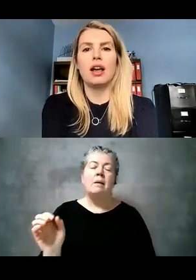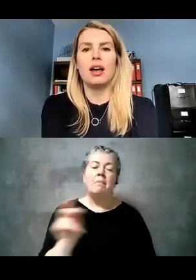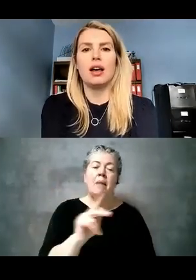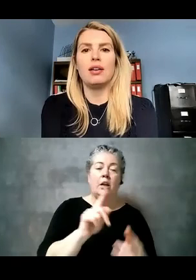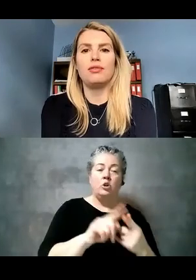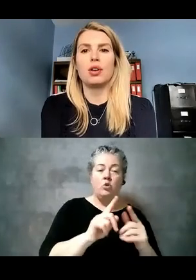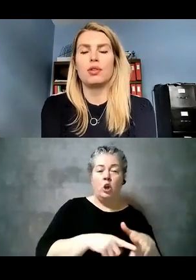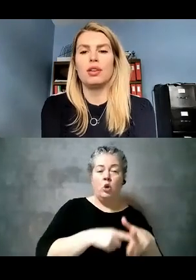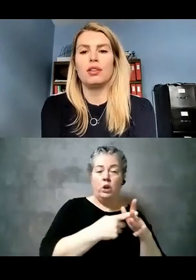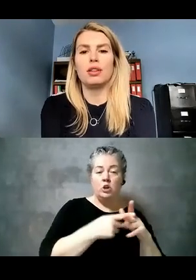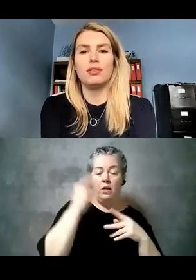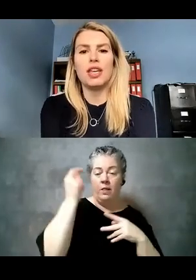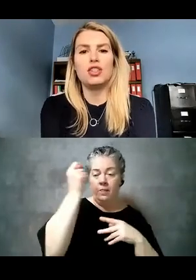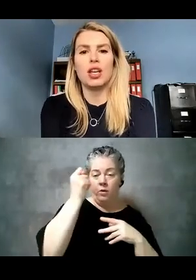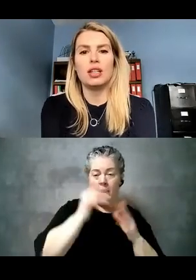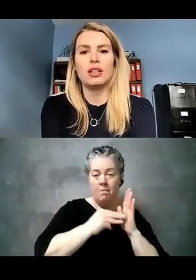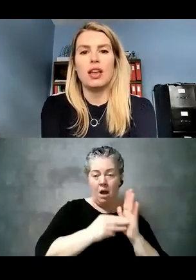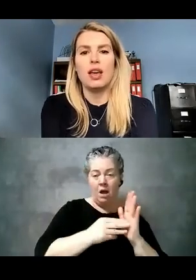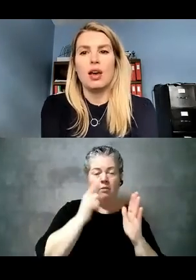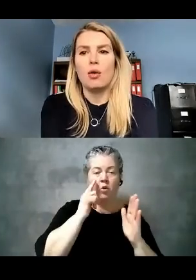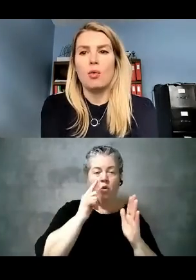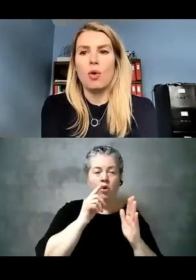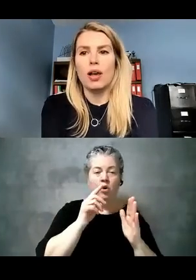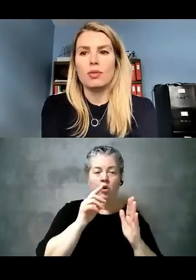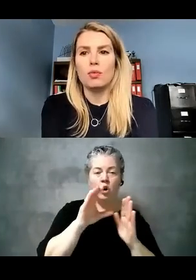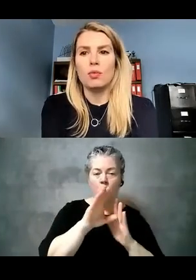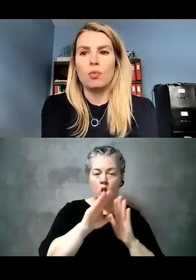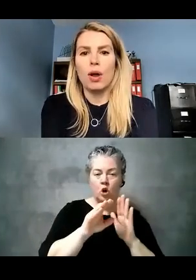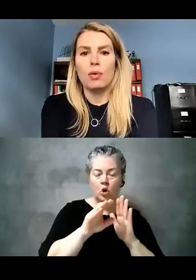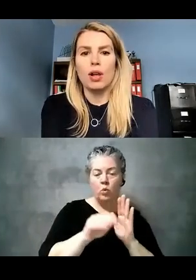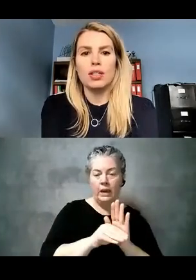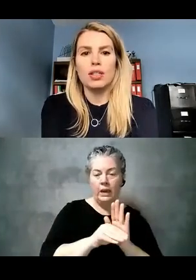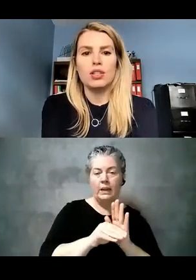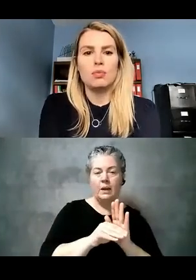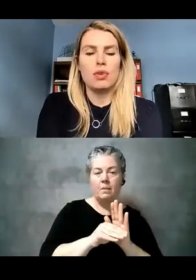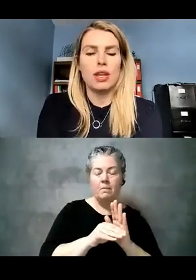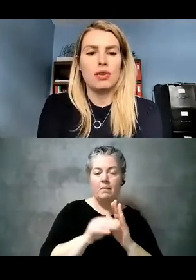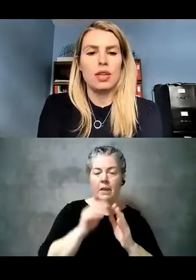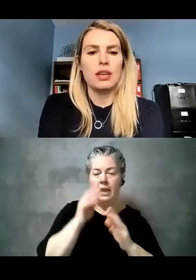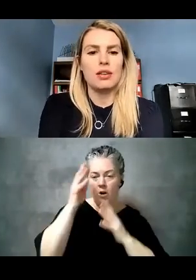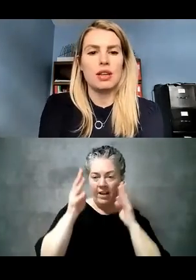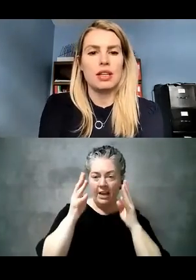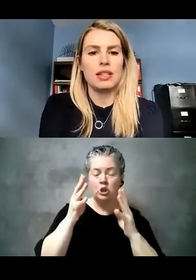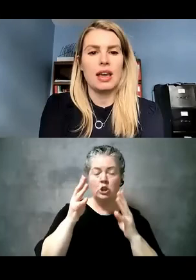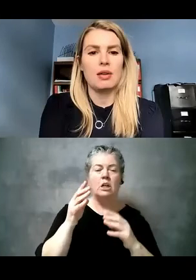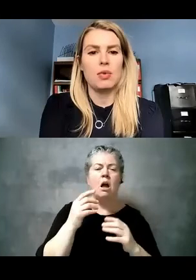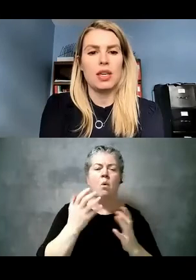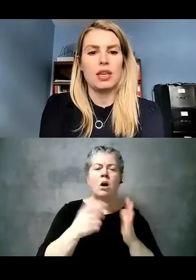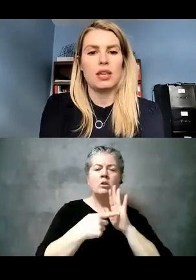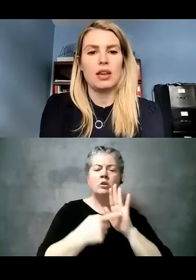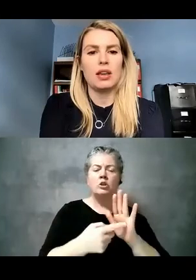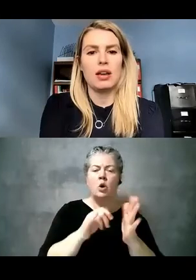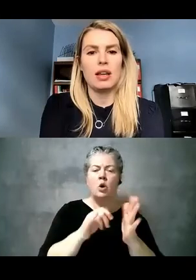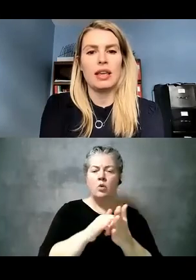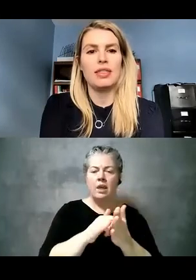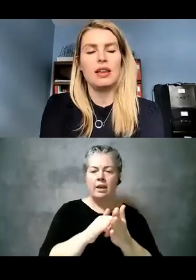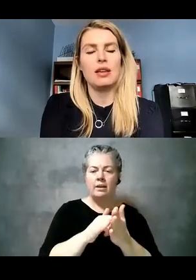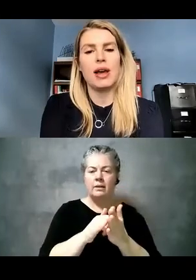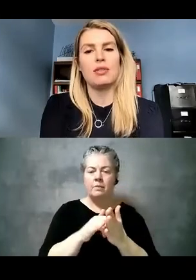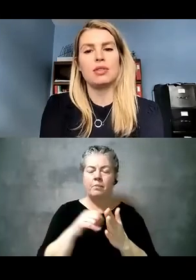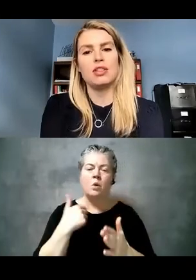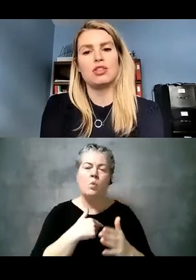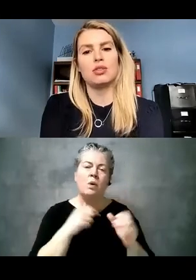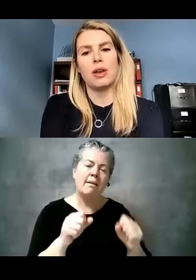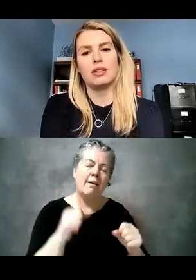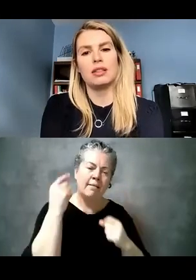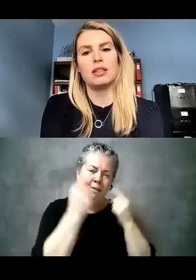model for curricular innovation, what I wanted to point out here is that we can think